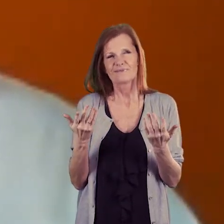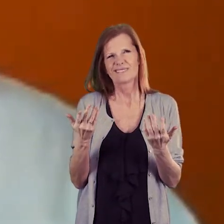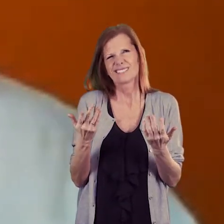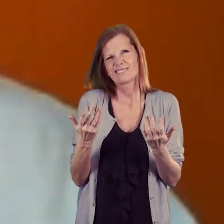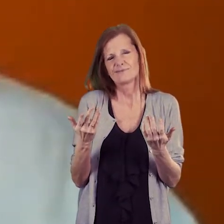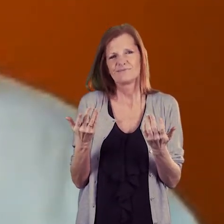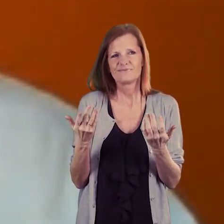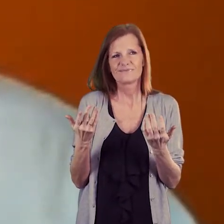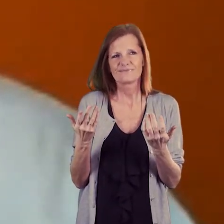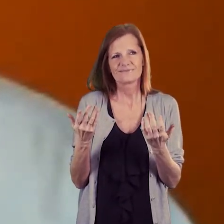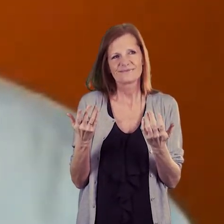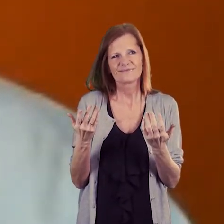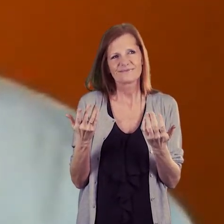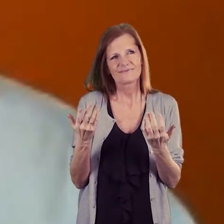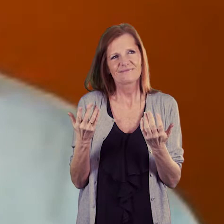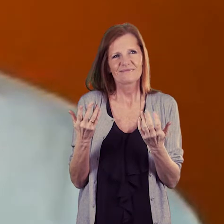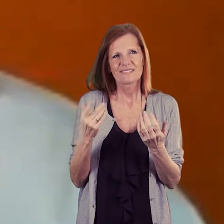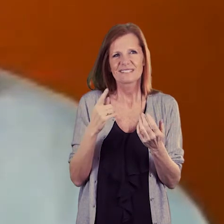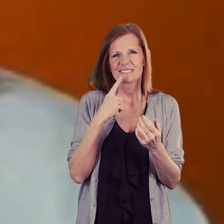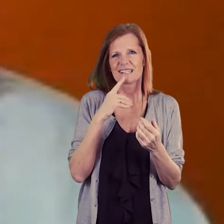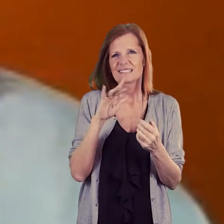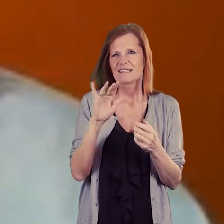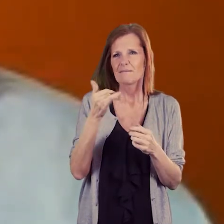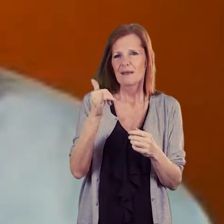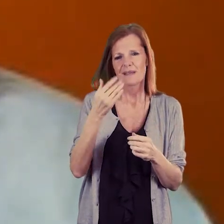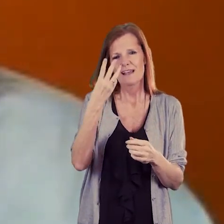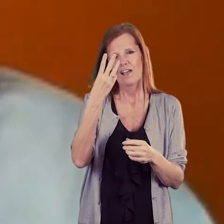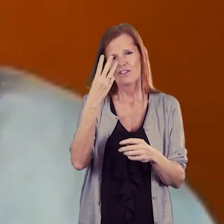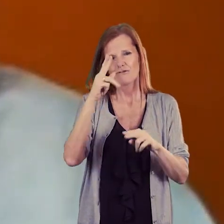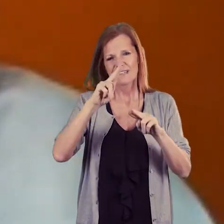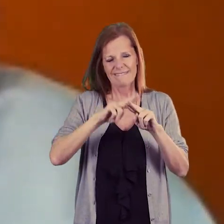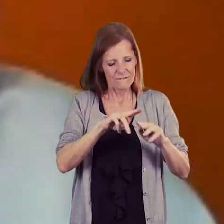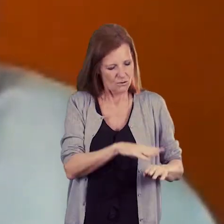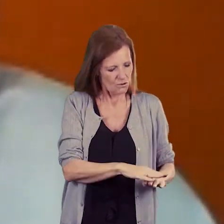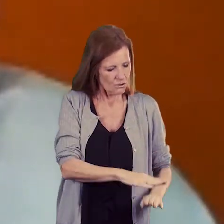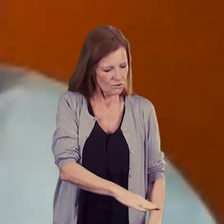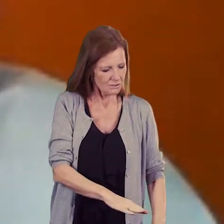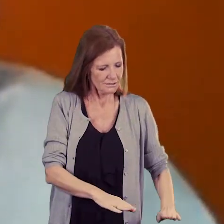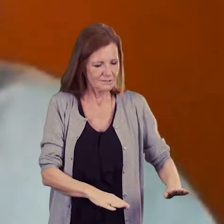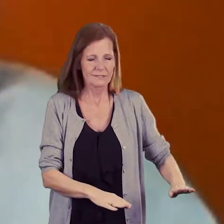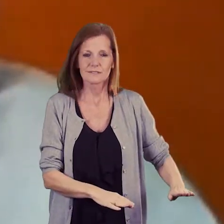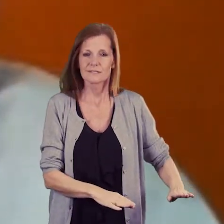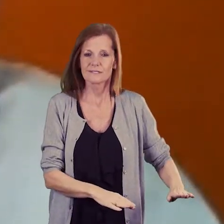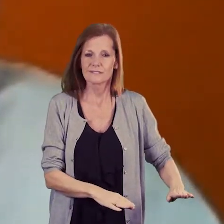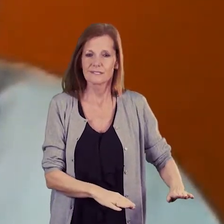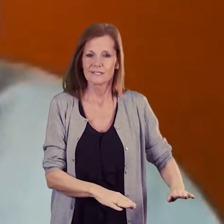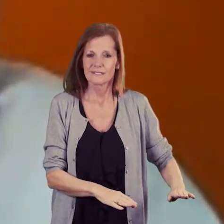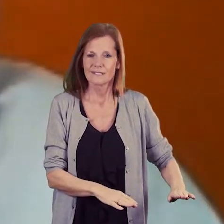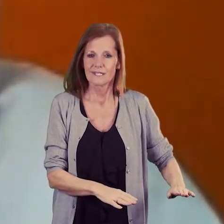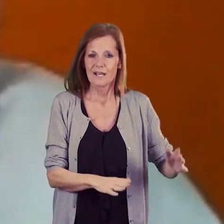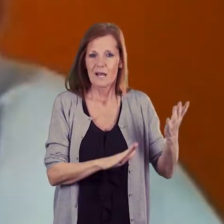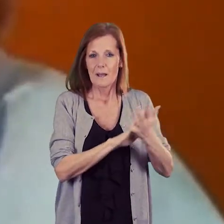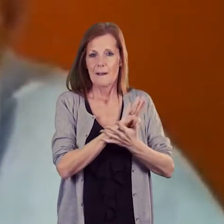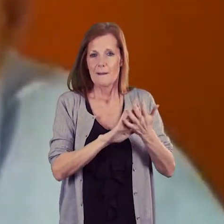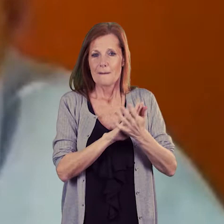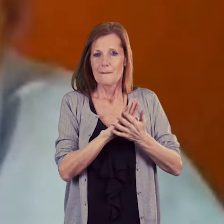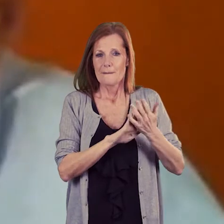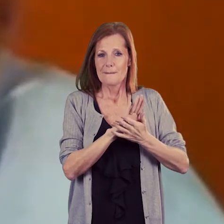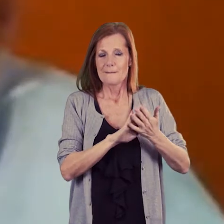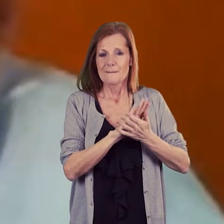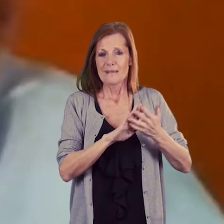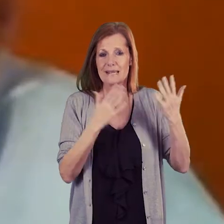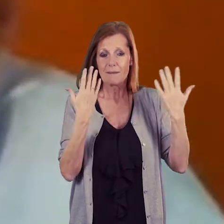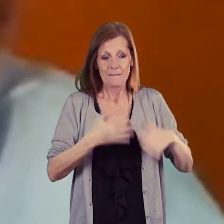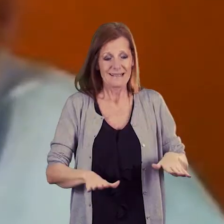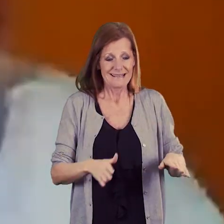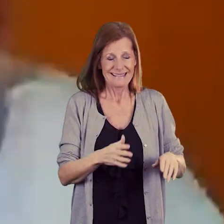money probably about 3 foot up from the ground level to where you go in. So we did it round the